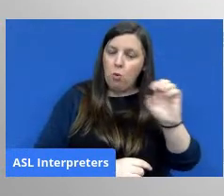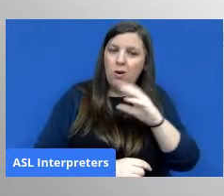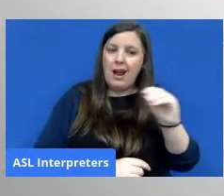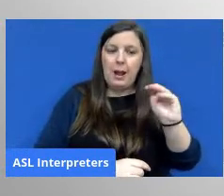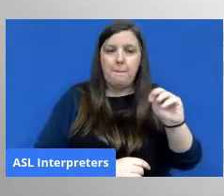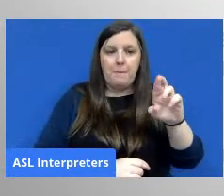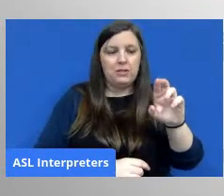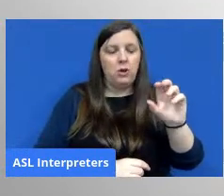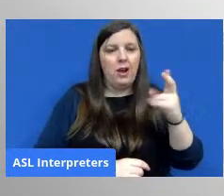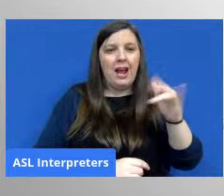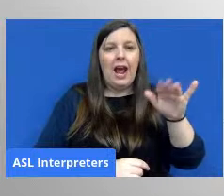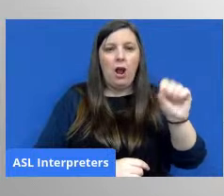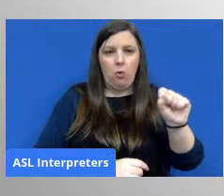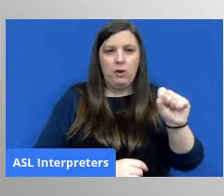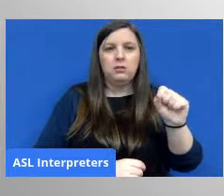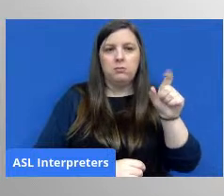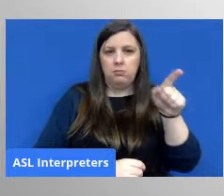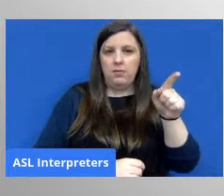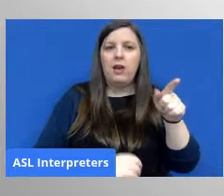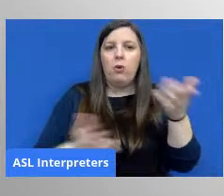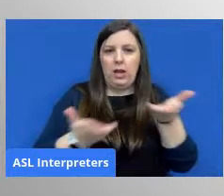up on that as well.